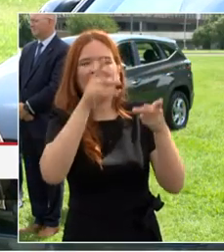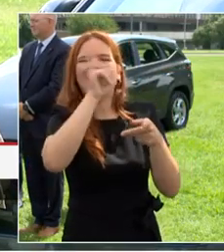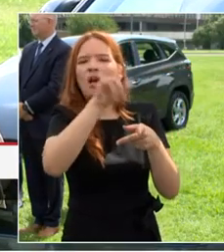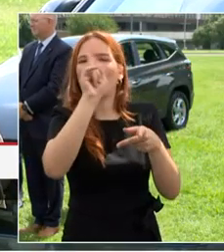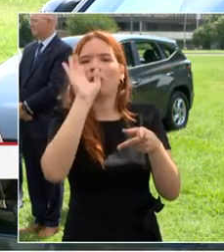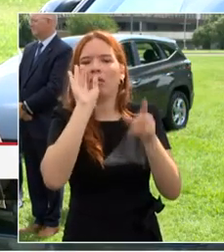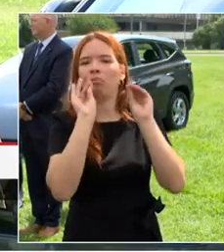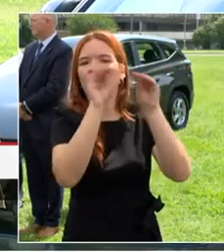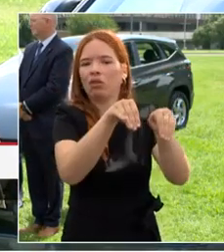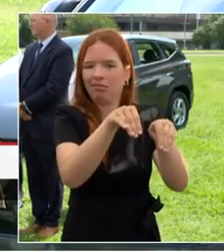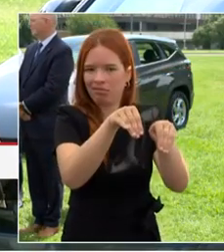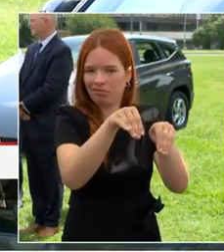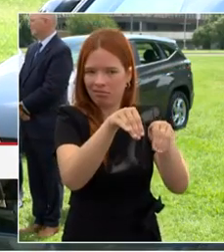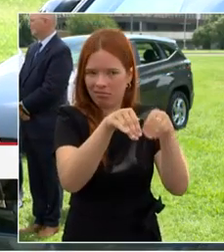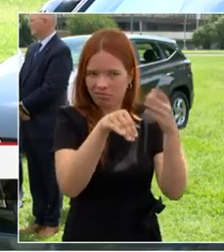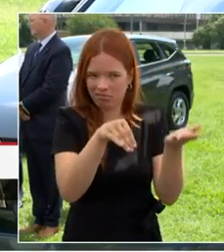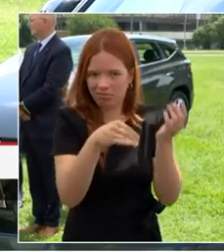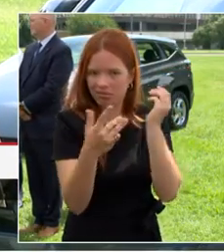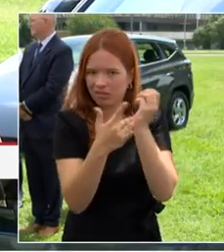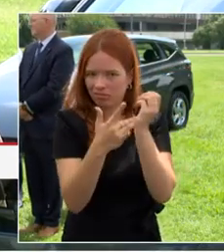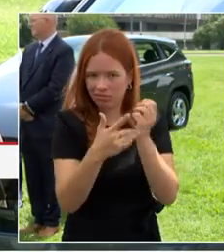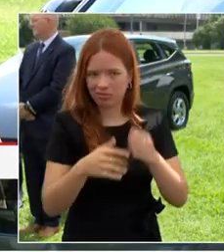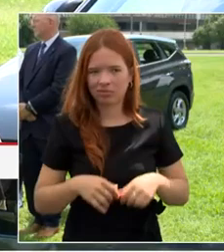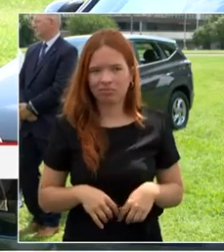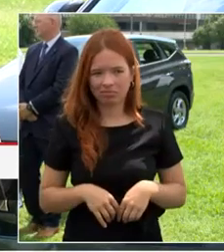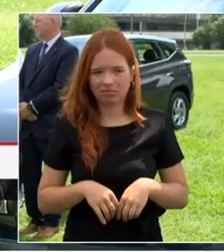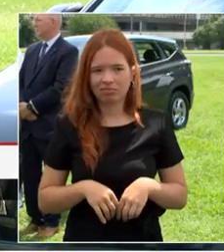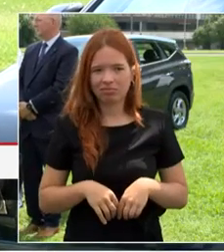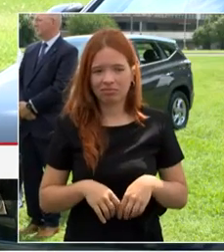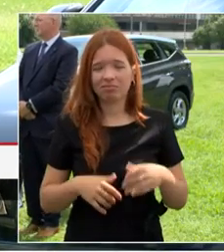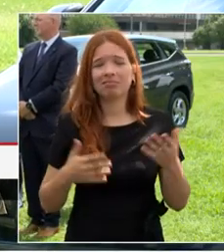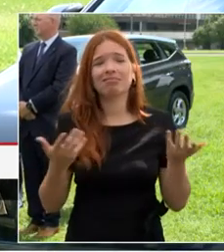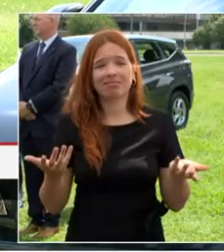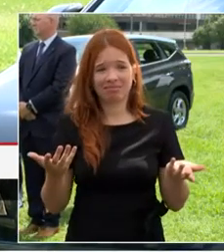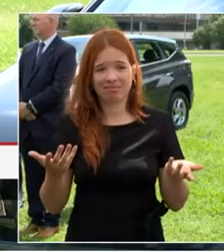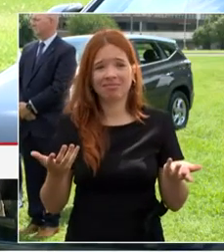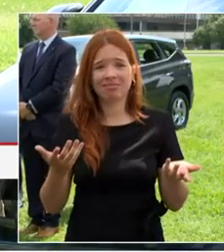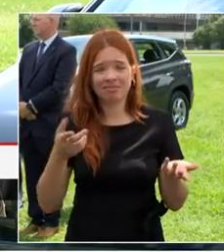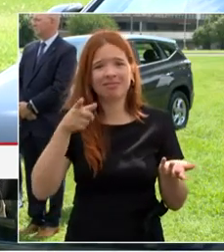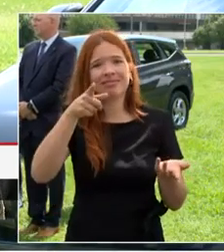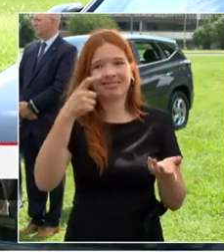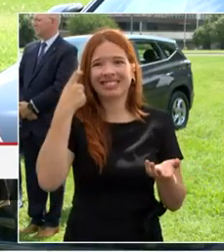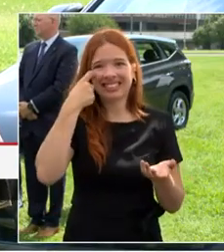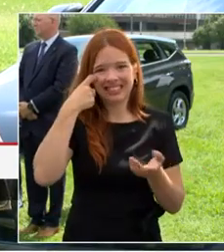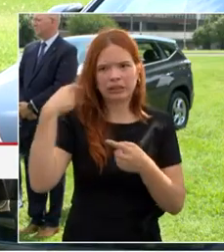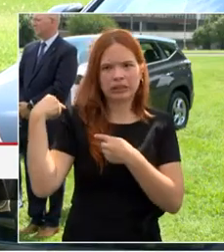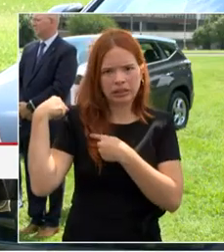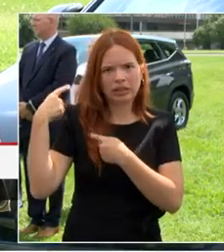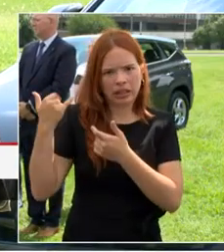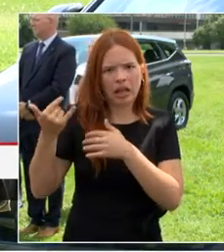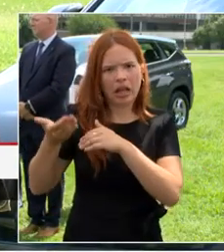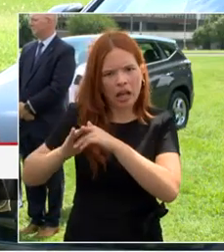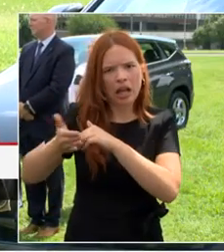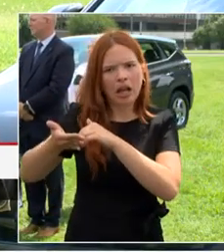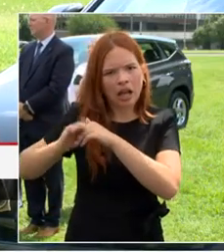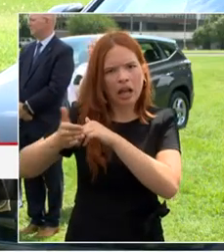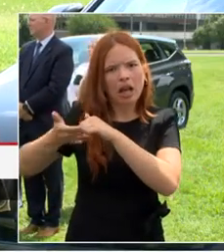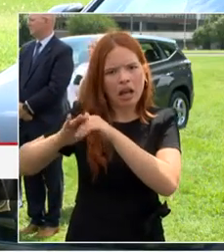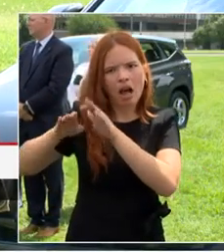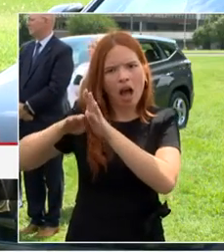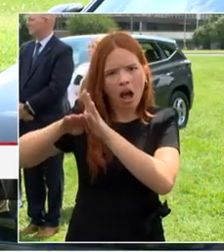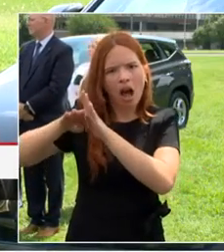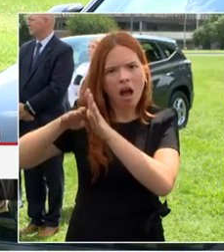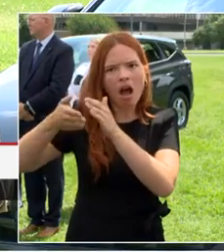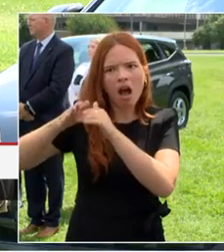have seen a significant rise in motor thefts, and that mirrors a rise across the country. And part of that rise has